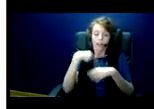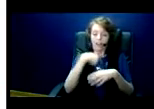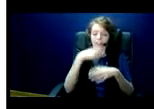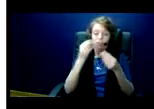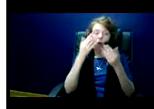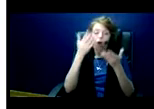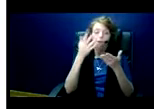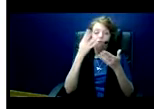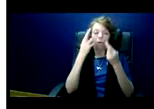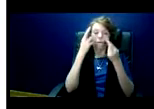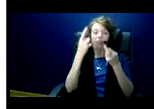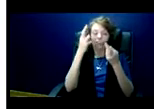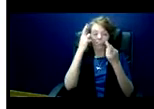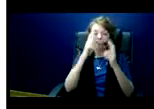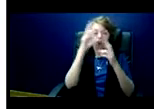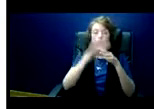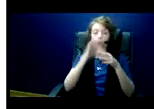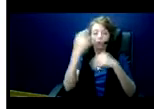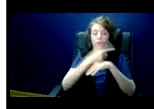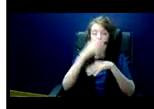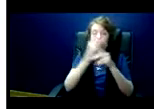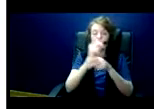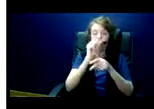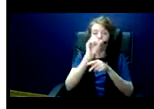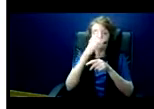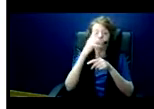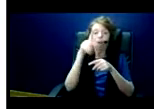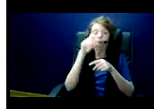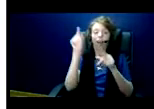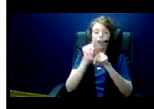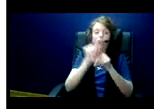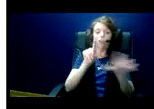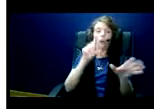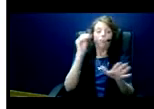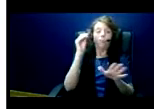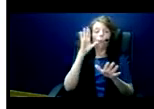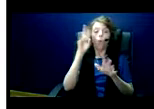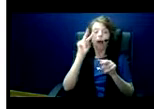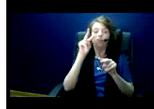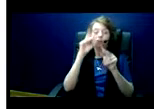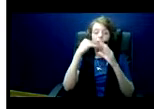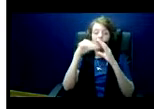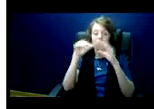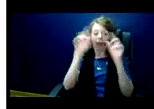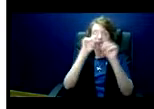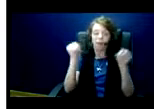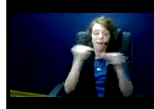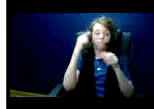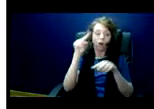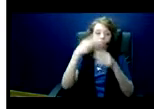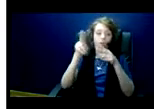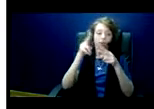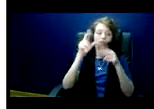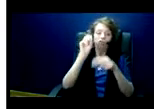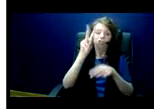today's workshop. Also, watch your email inbox for a brief survey every Friday of the